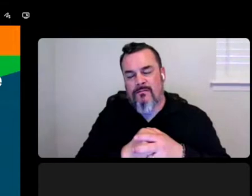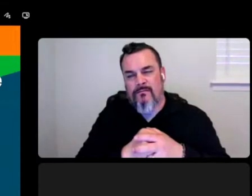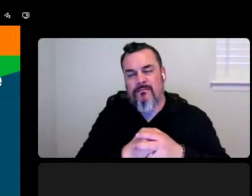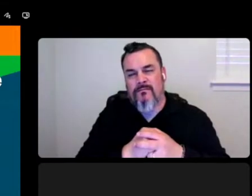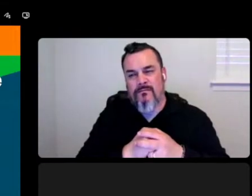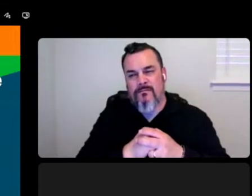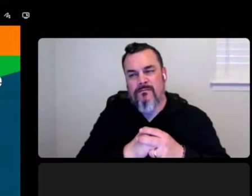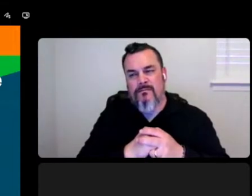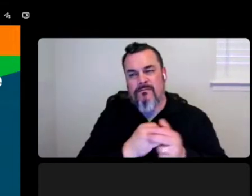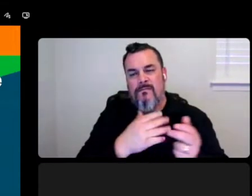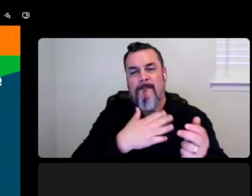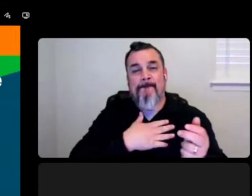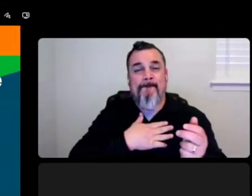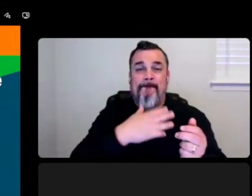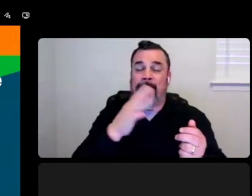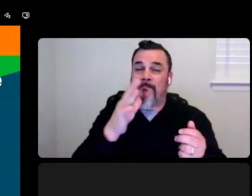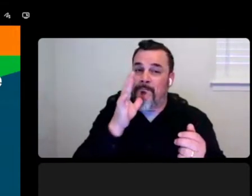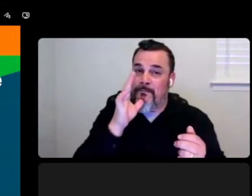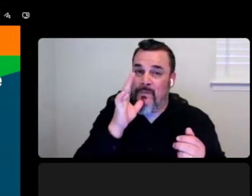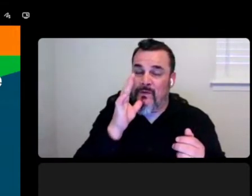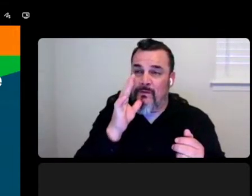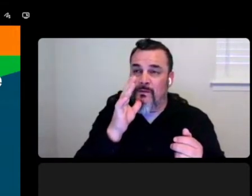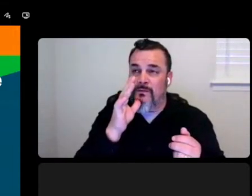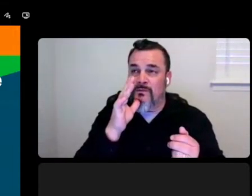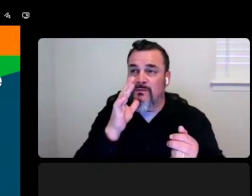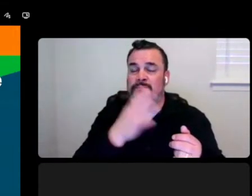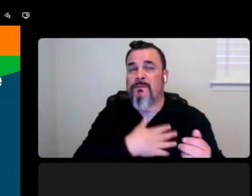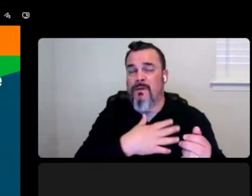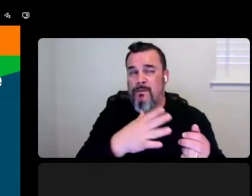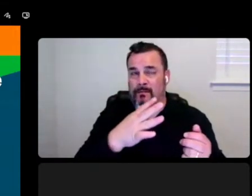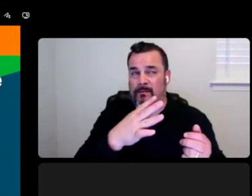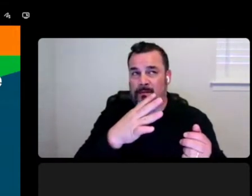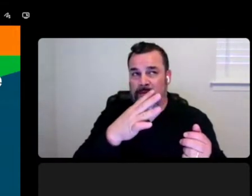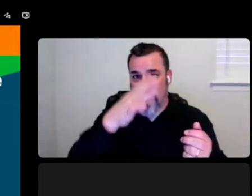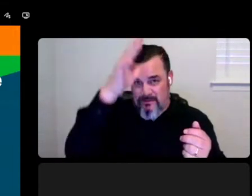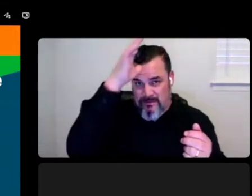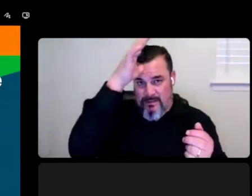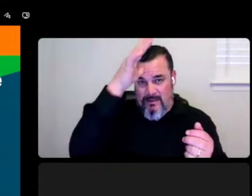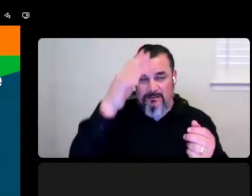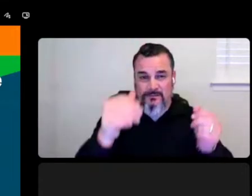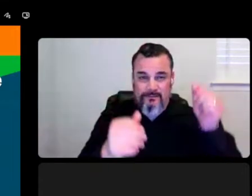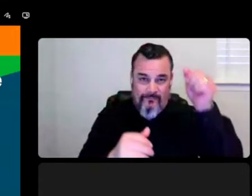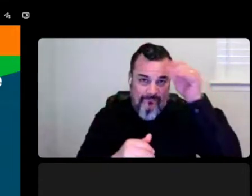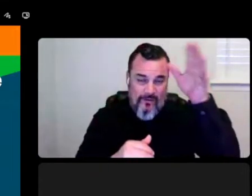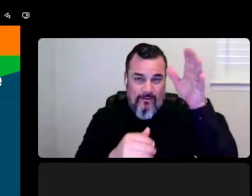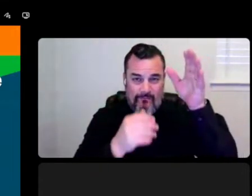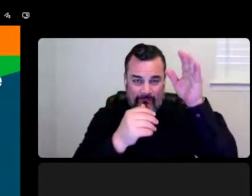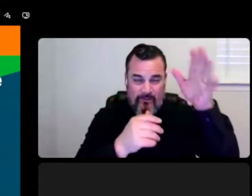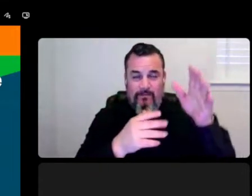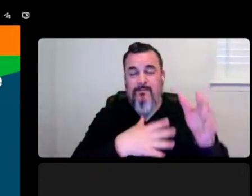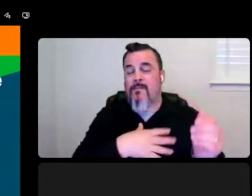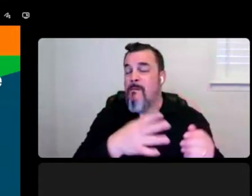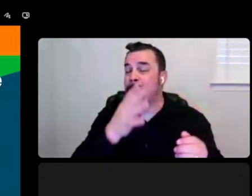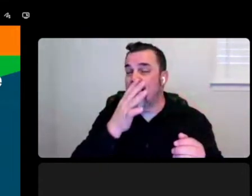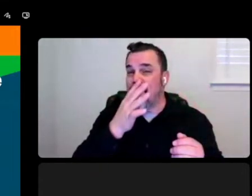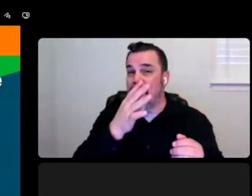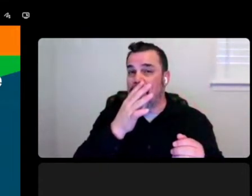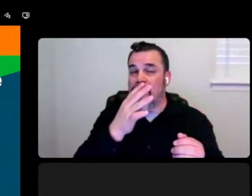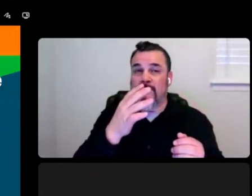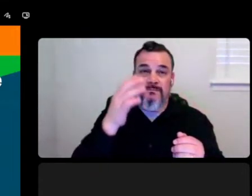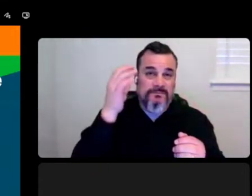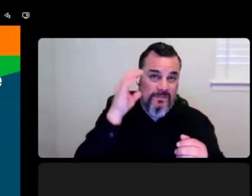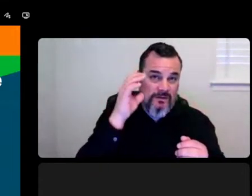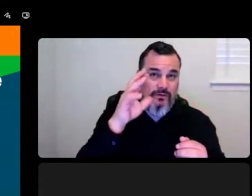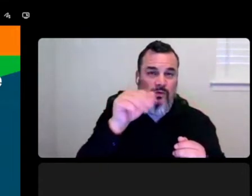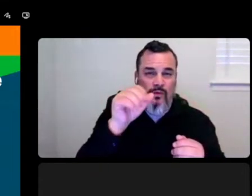My mother's, and that was my my dad's father, my mom's cousin